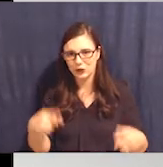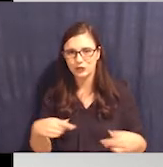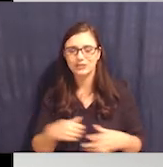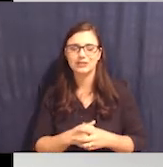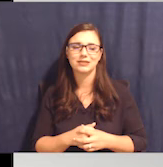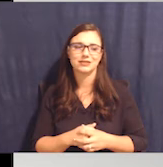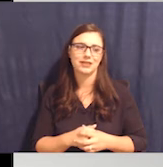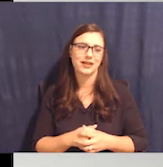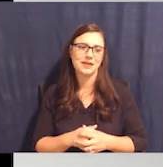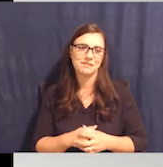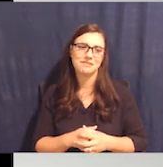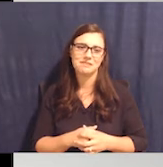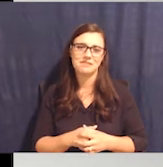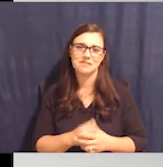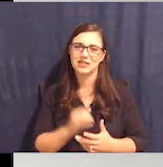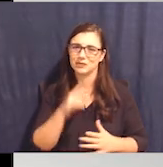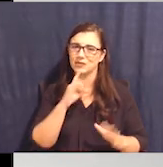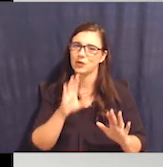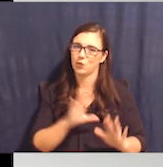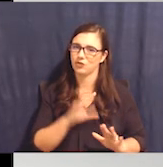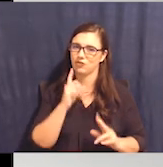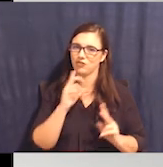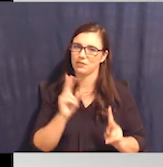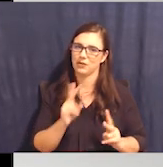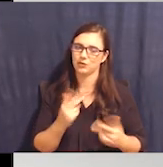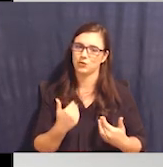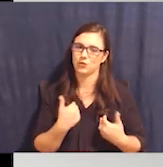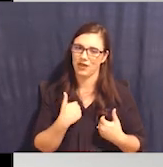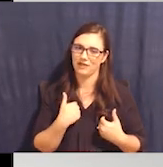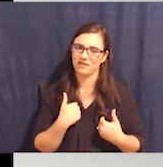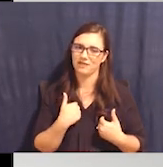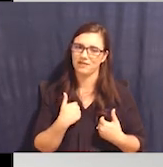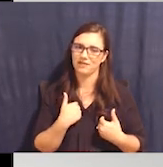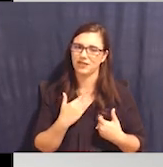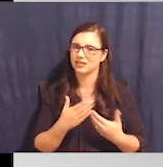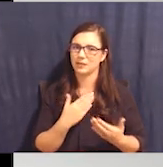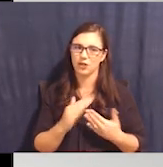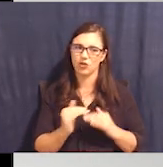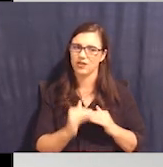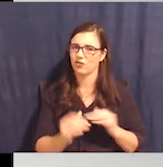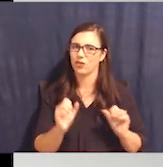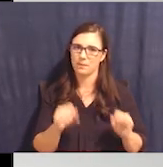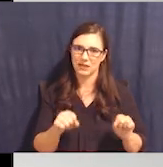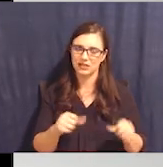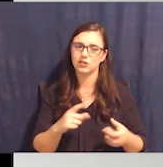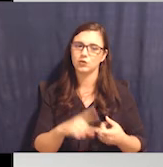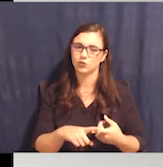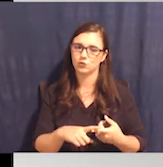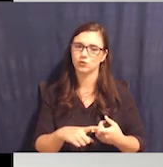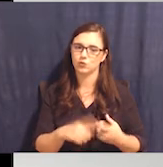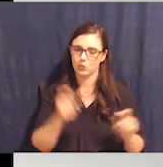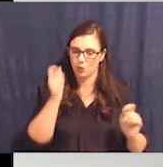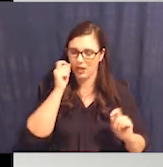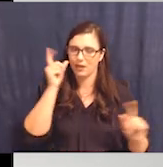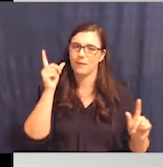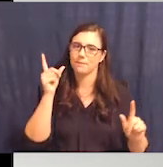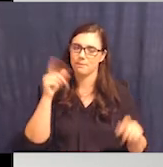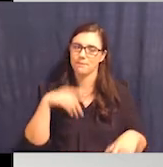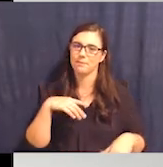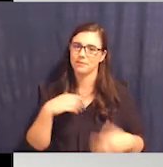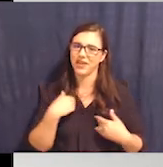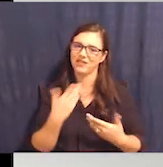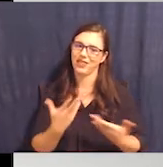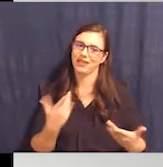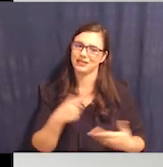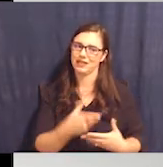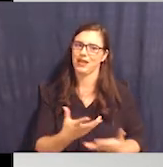on Wheels. It's really wonderful for people to have, no matter what their level of ability, to be able to wake